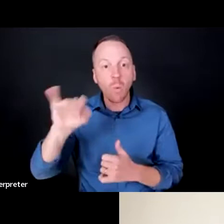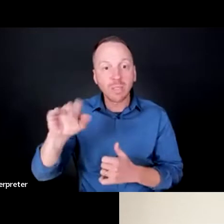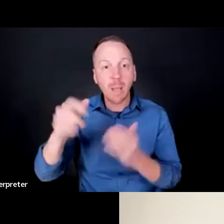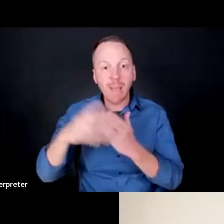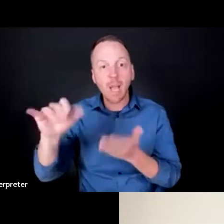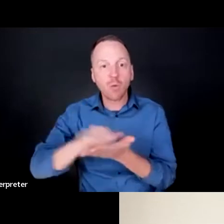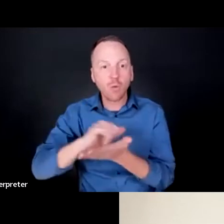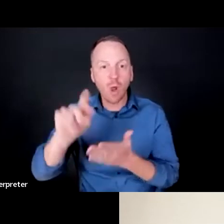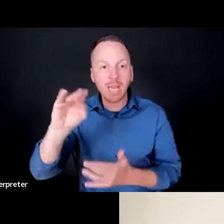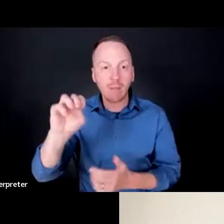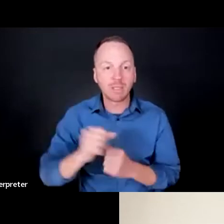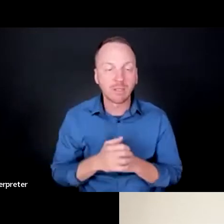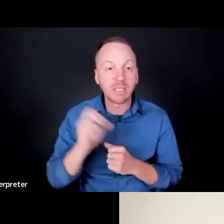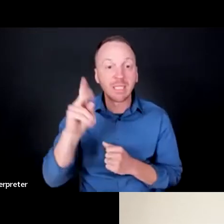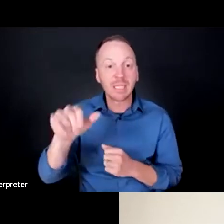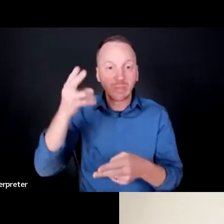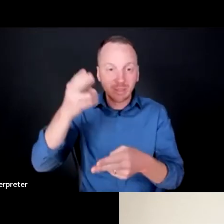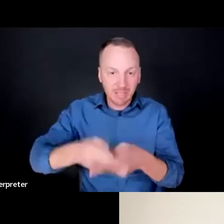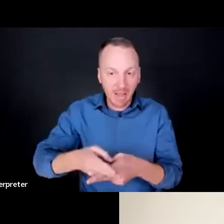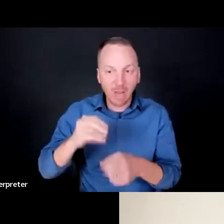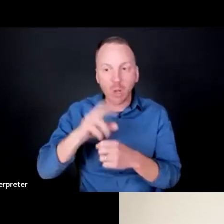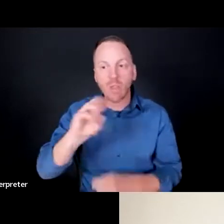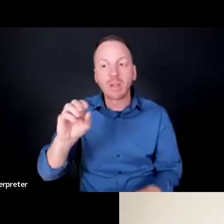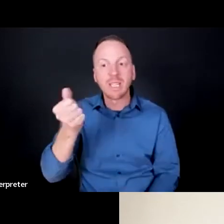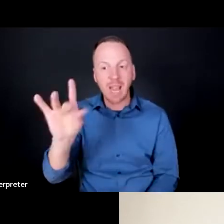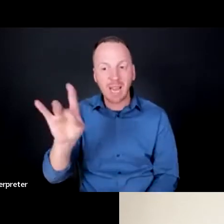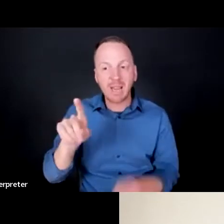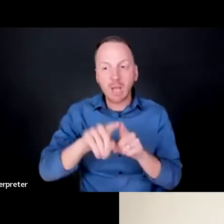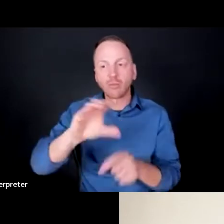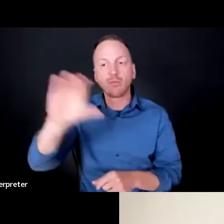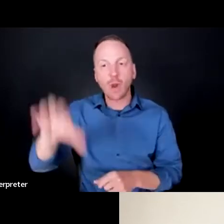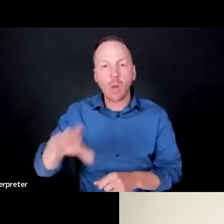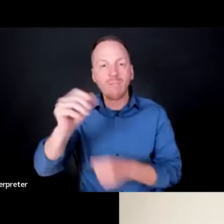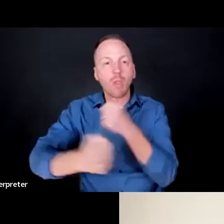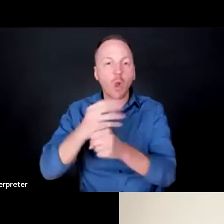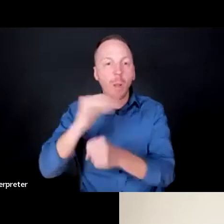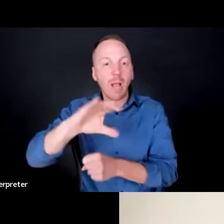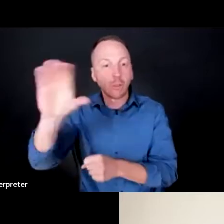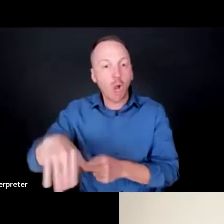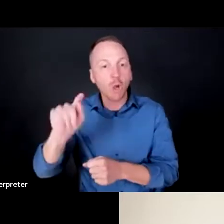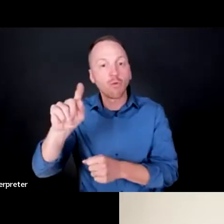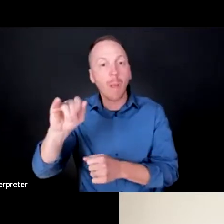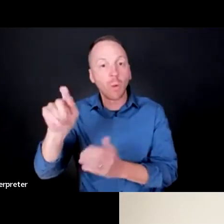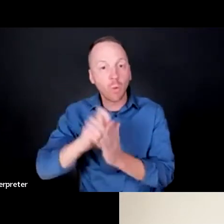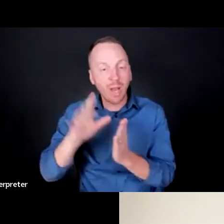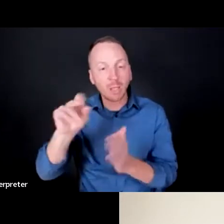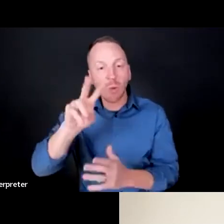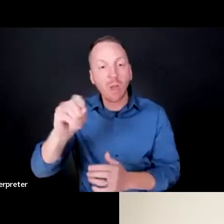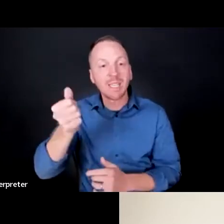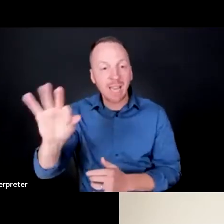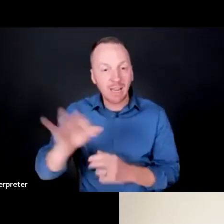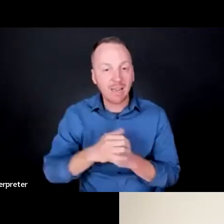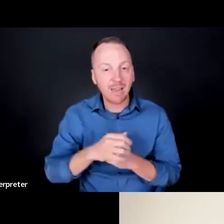York Times. Sky was named in 2018 as Chicagoan of the Year by the Chicago Tribune and is a